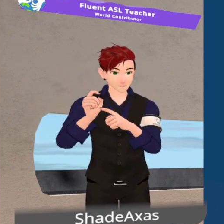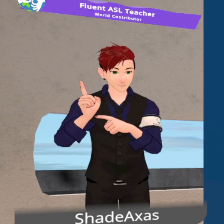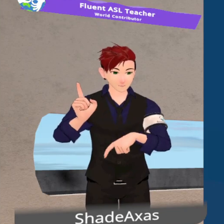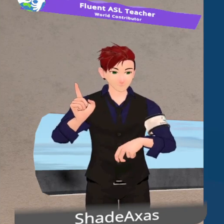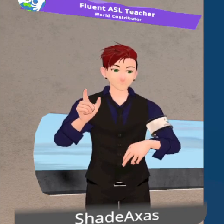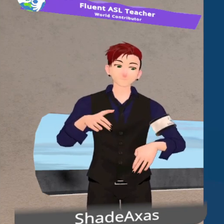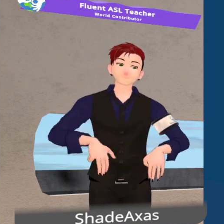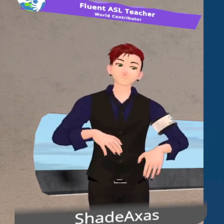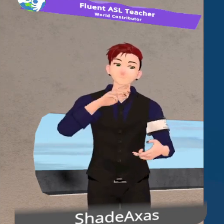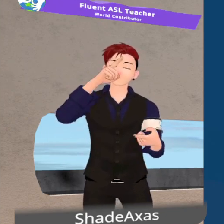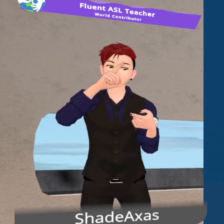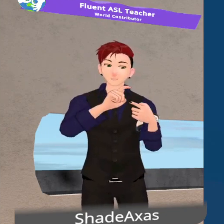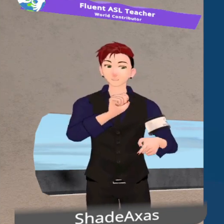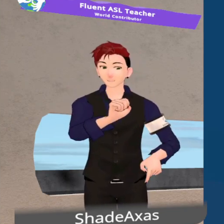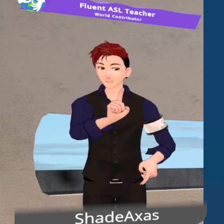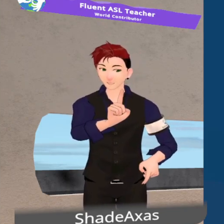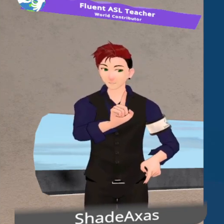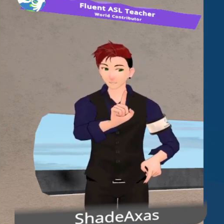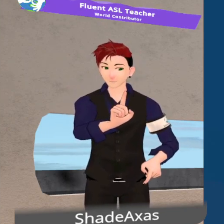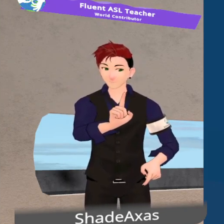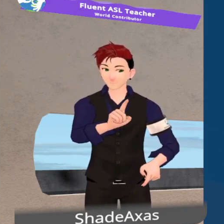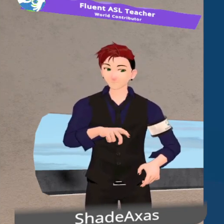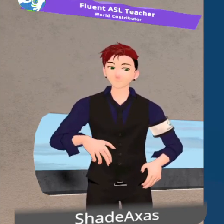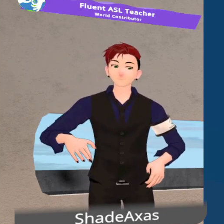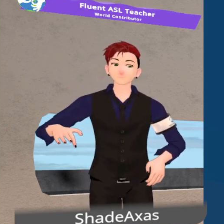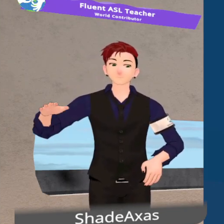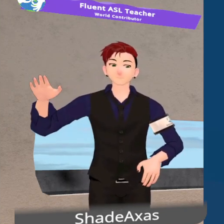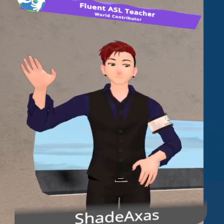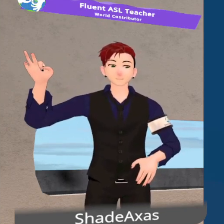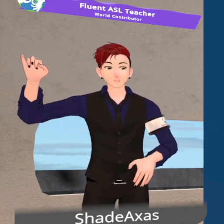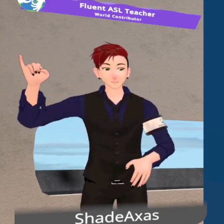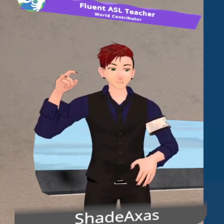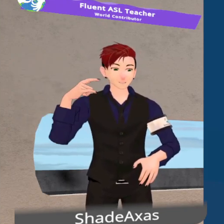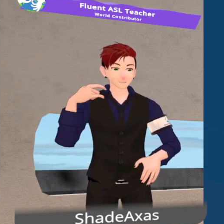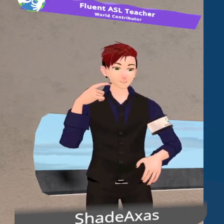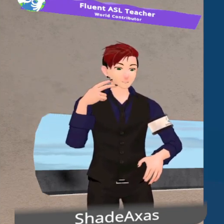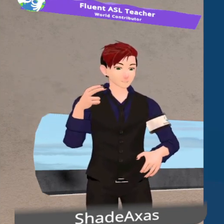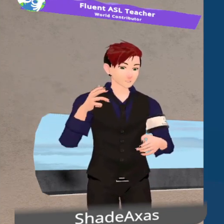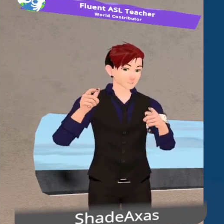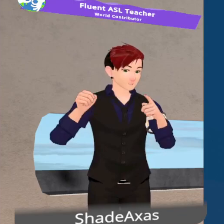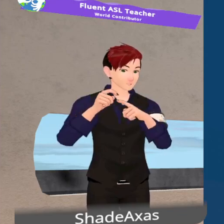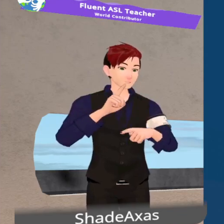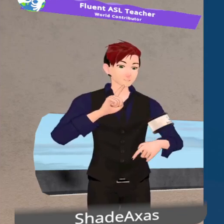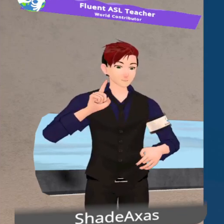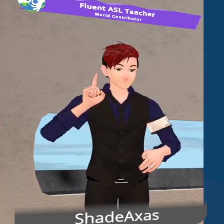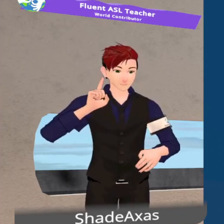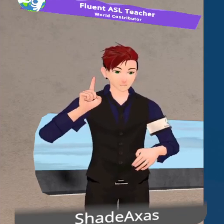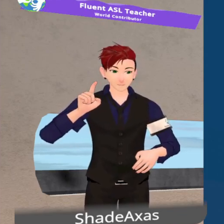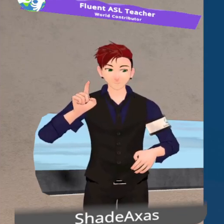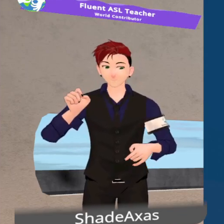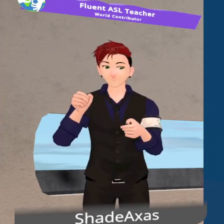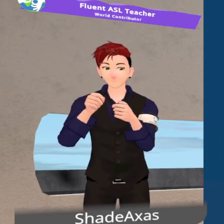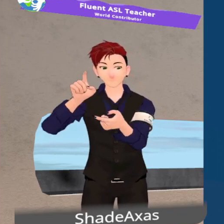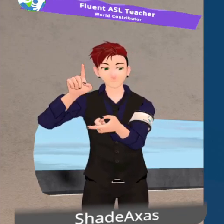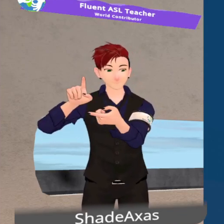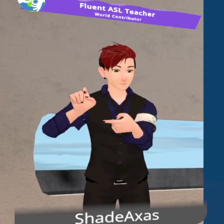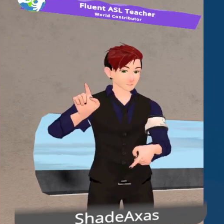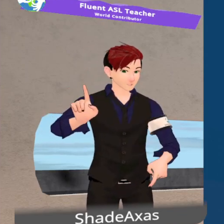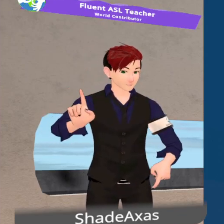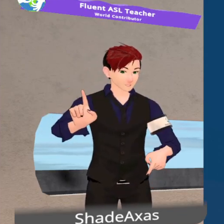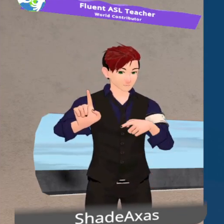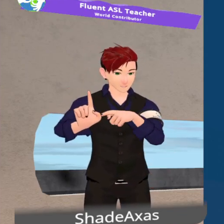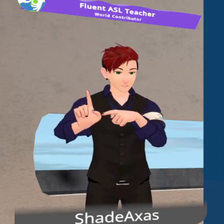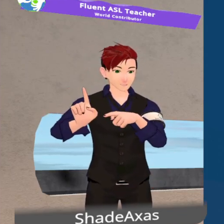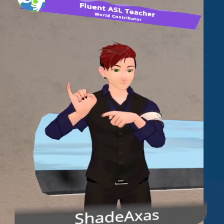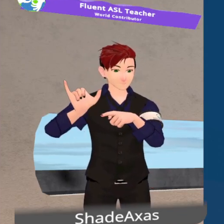capital D or a lowercase d. So if you see the word deaf with